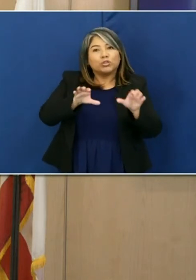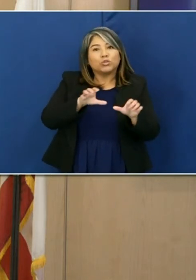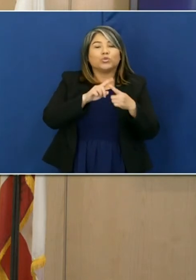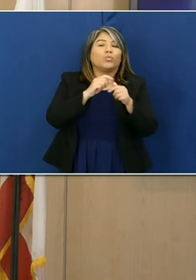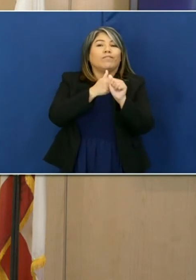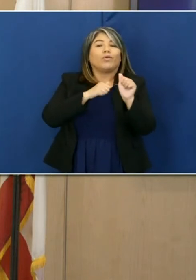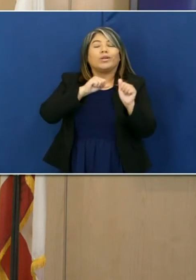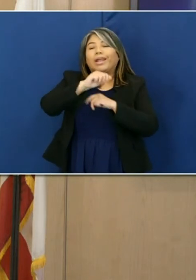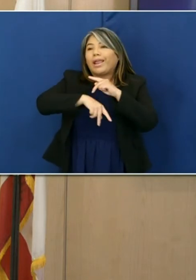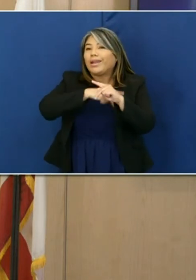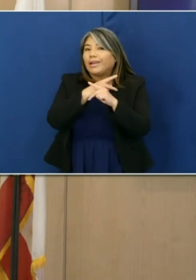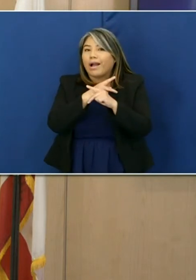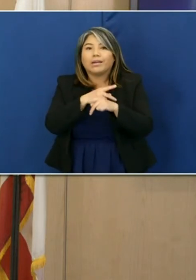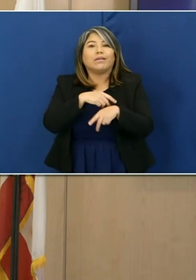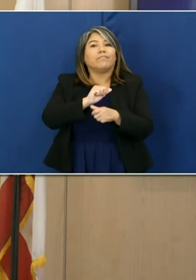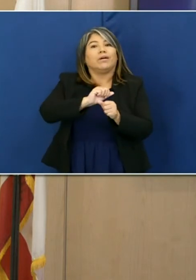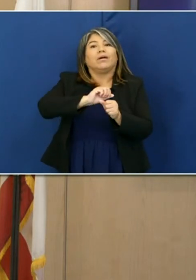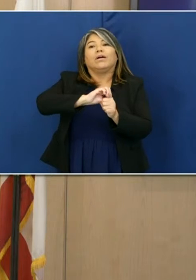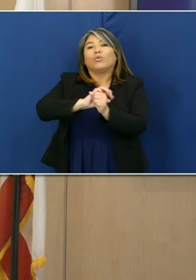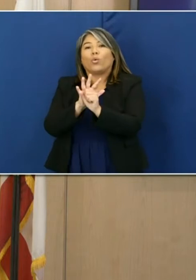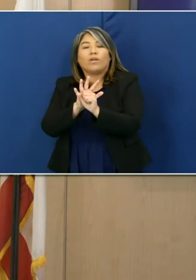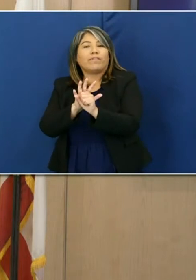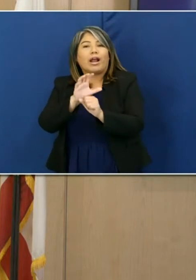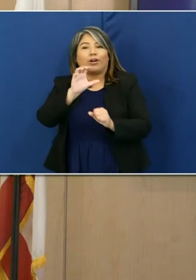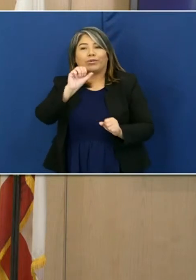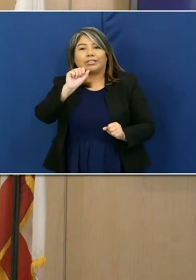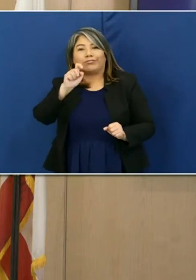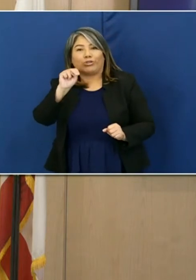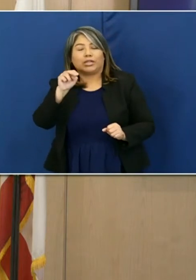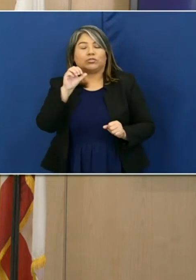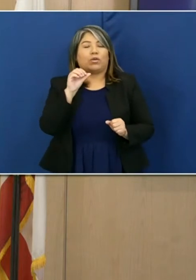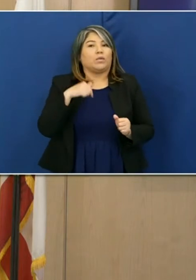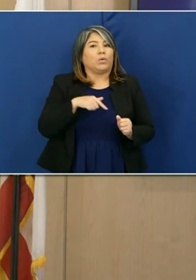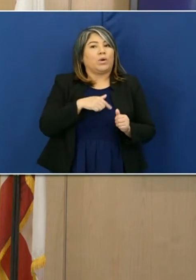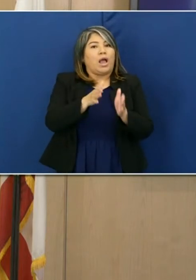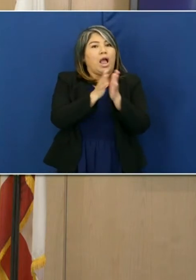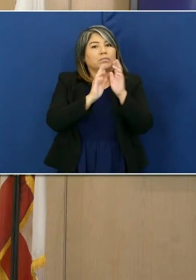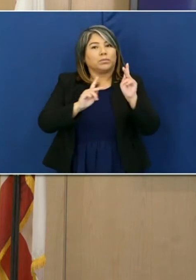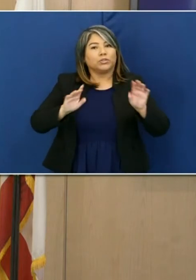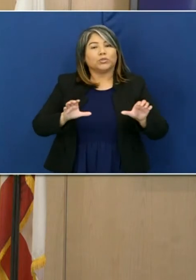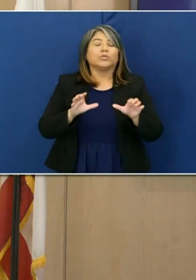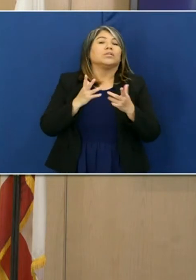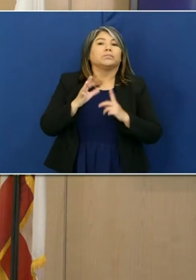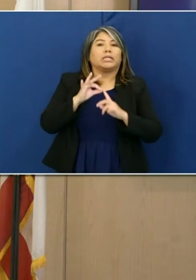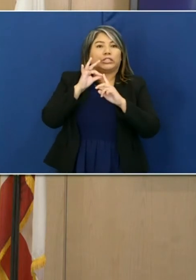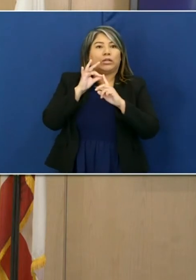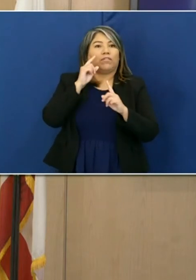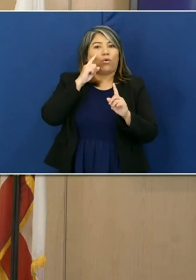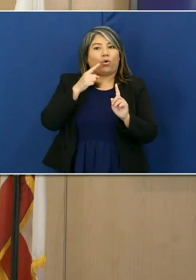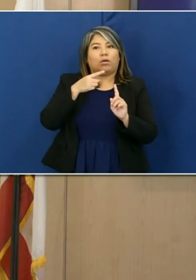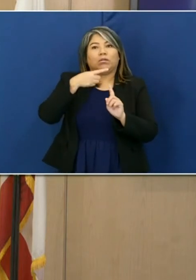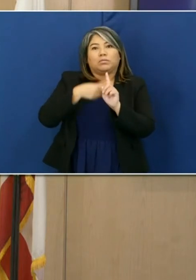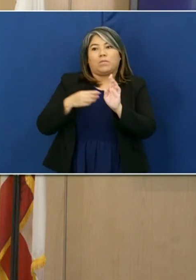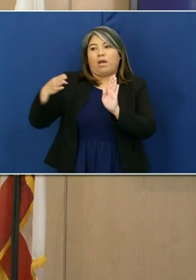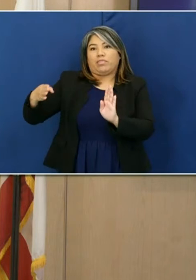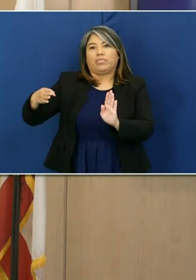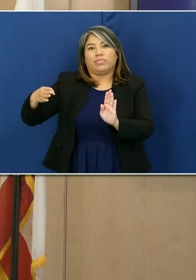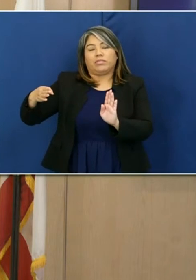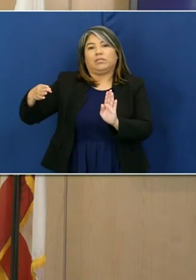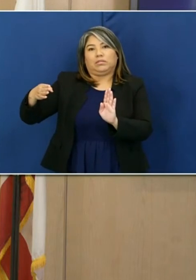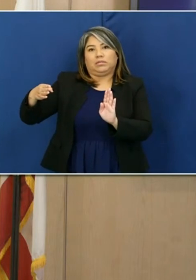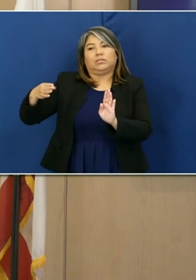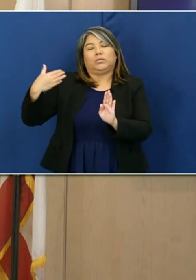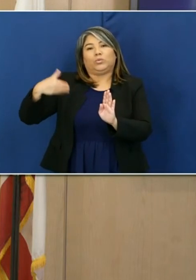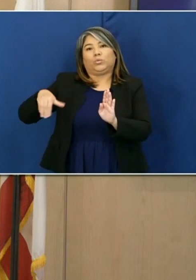of coronavirus. And that's what we need everyone to really do, particularly over the course of the next month, which is going to be our